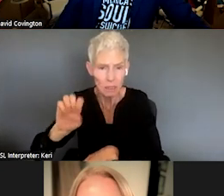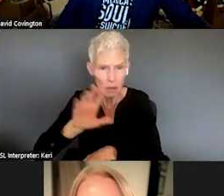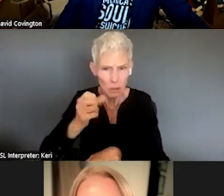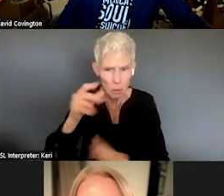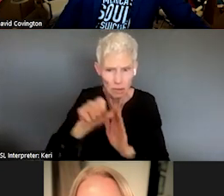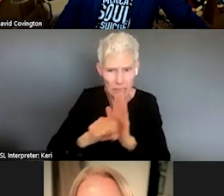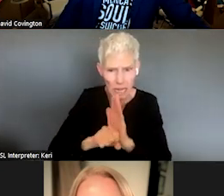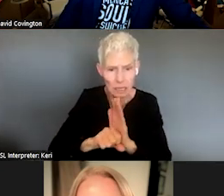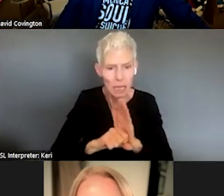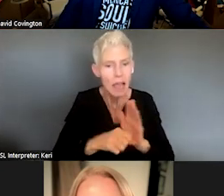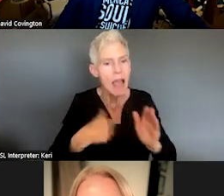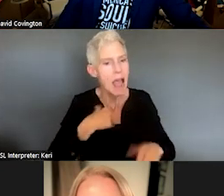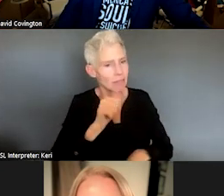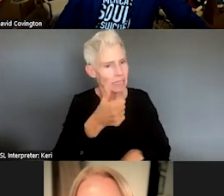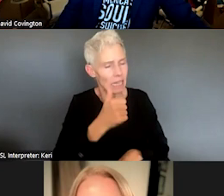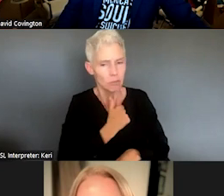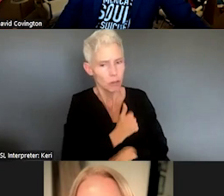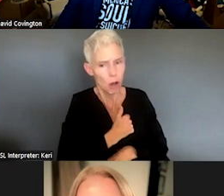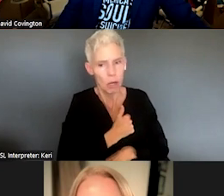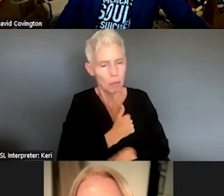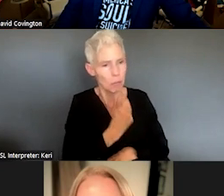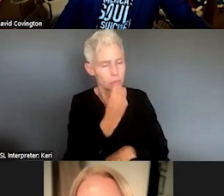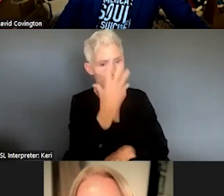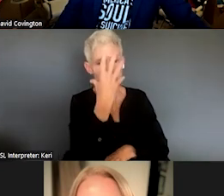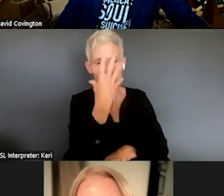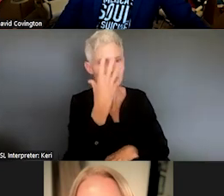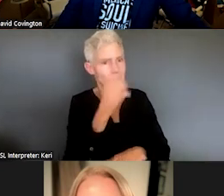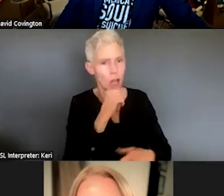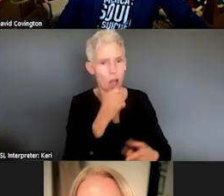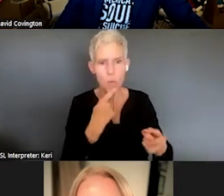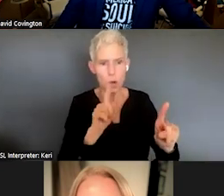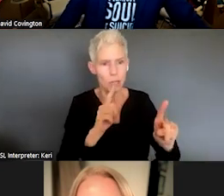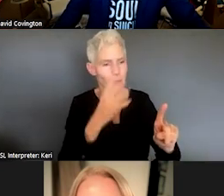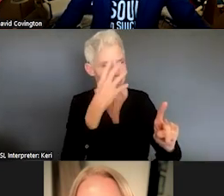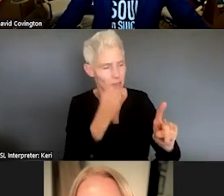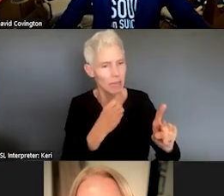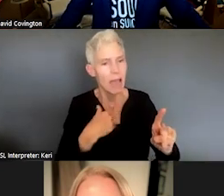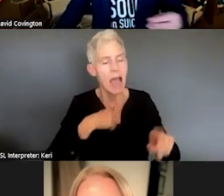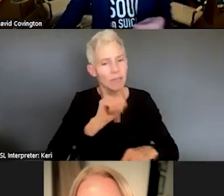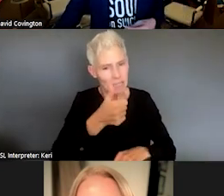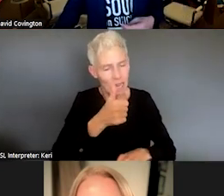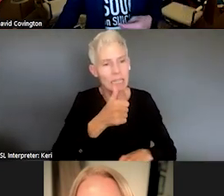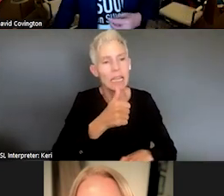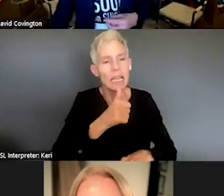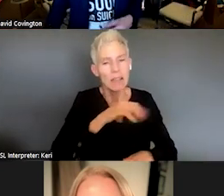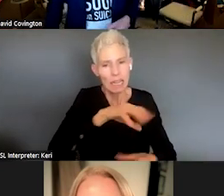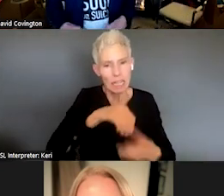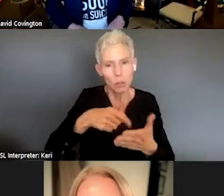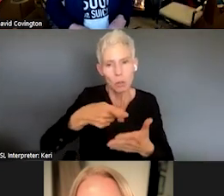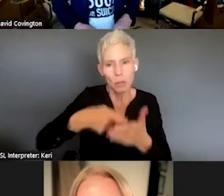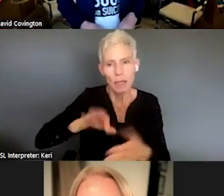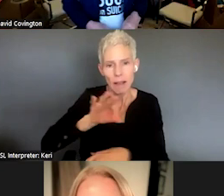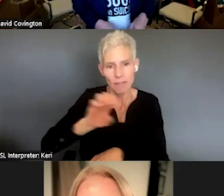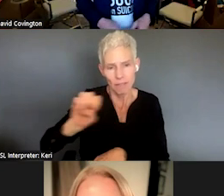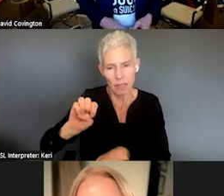So we actually have 10, and I'm sorry, my video is not working today, but we are at 10 with a fee, and yeah, also